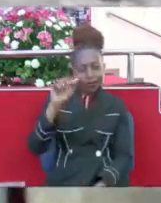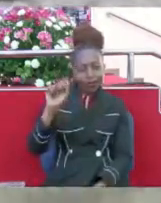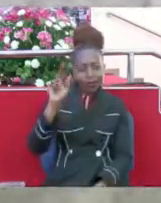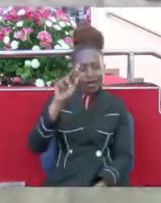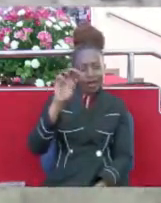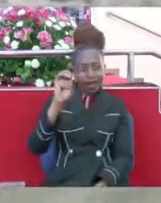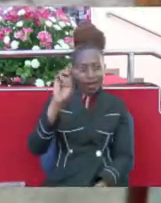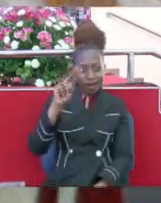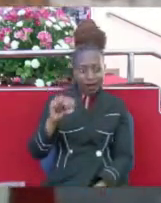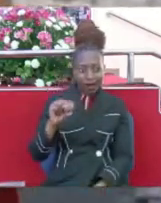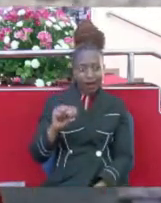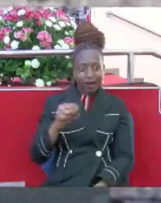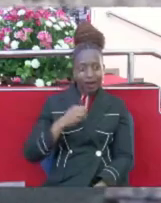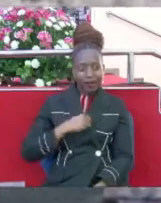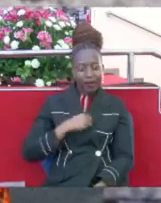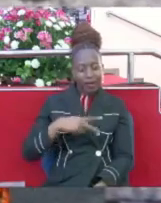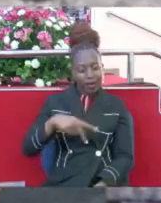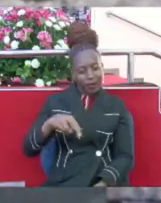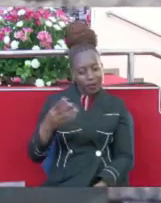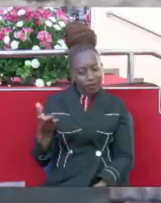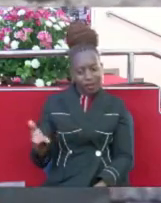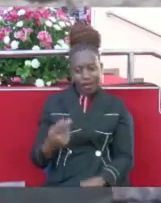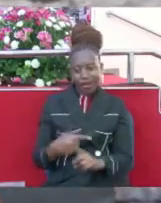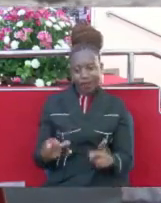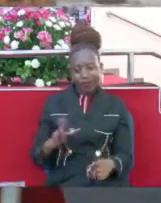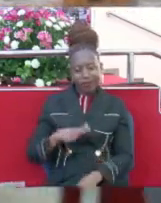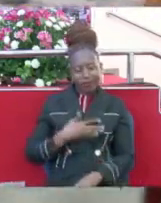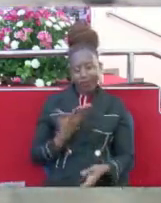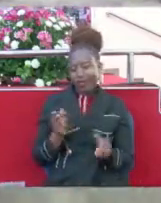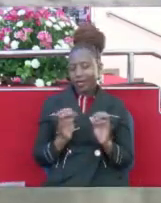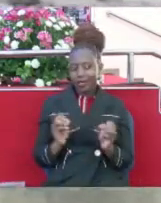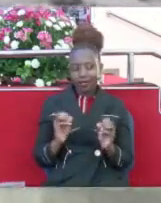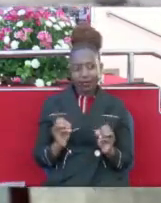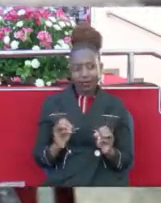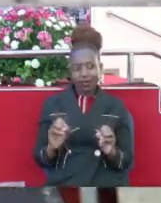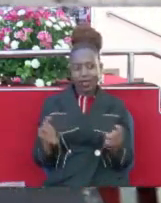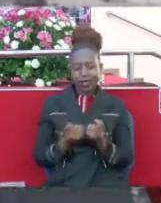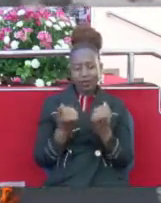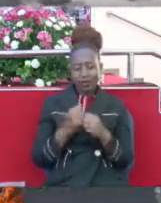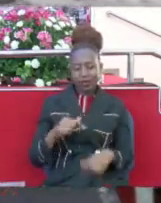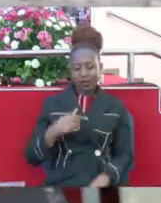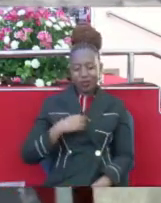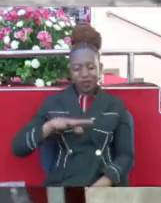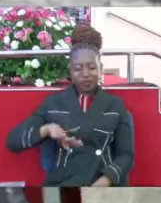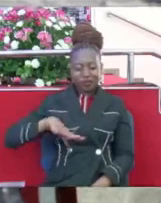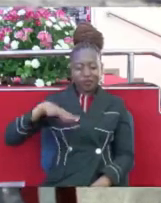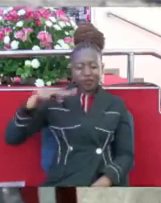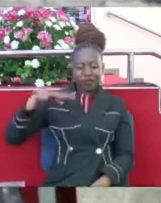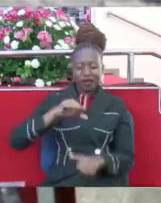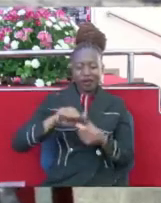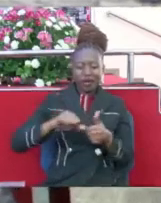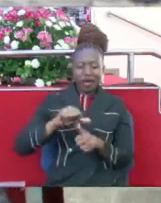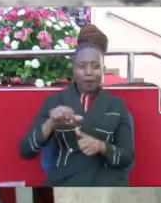yet occupied the place. Lakini sijakaa pale. Bwana Yesu asifiwe. Amen. I cannot start bragging about Runda. Siwezi enda nikijigamba kuhusu Runda. When